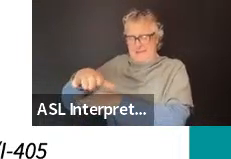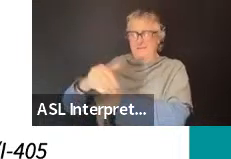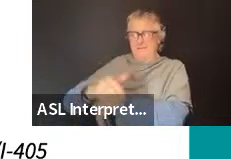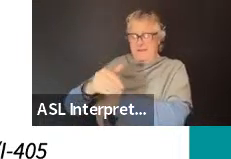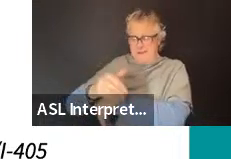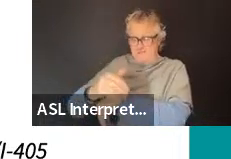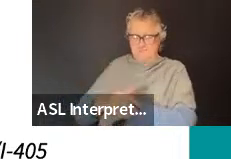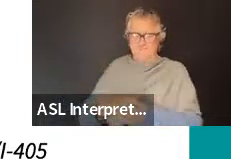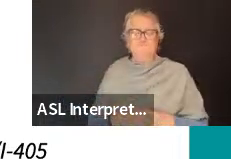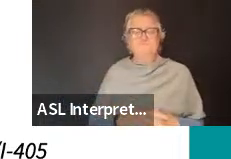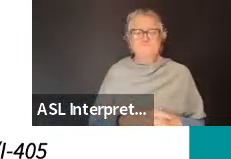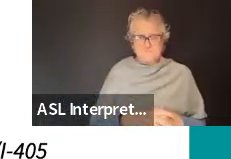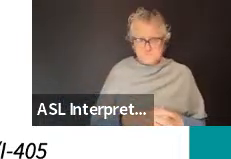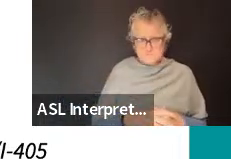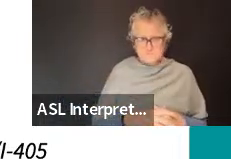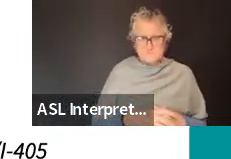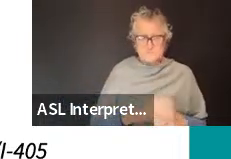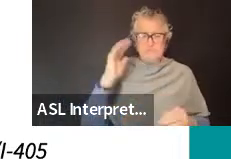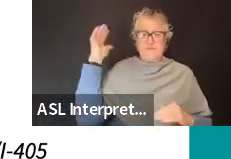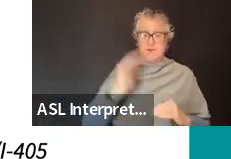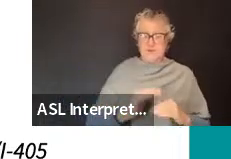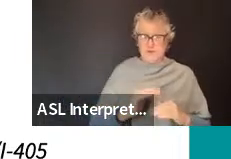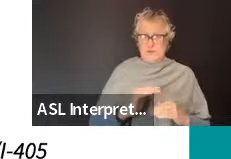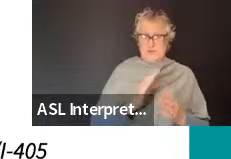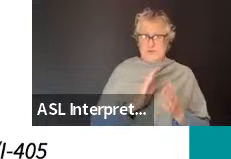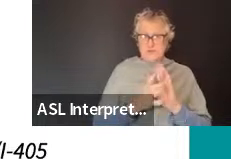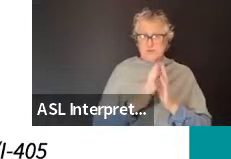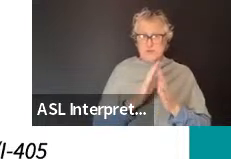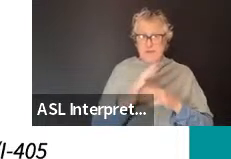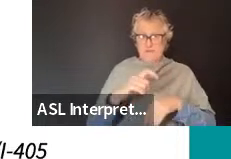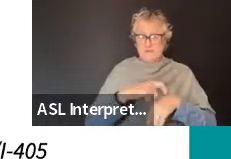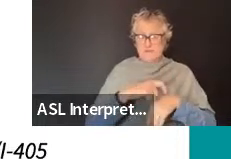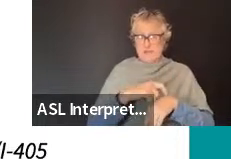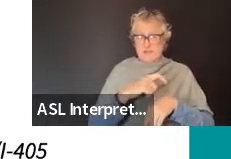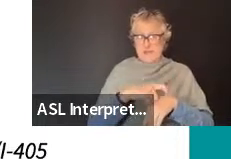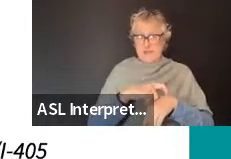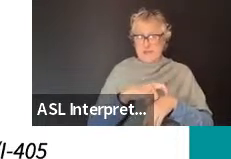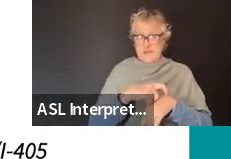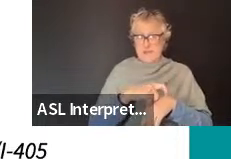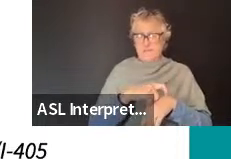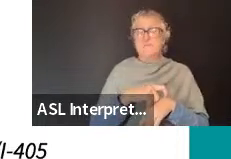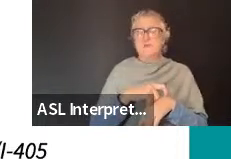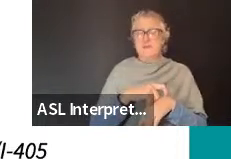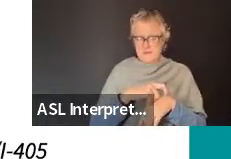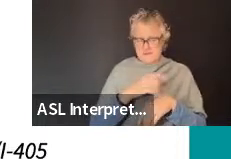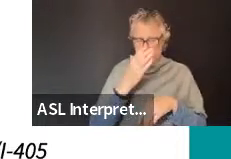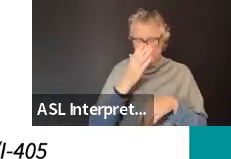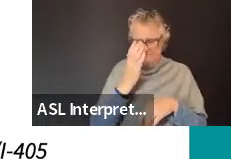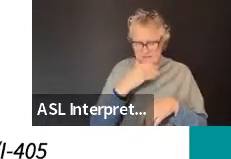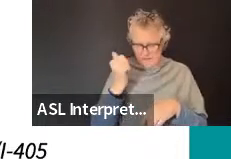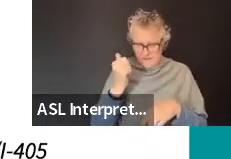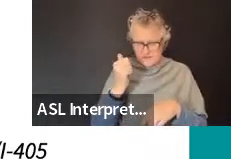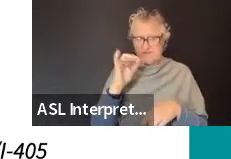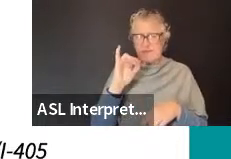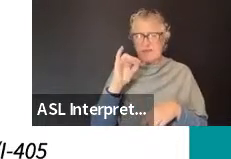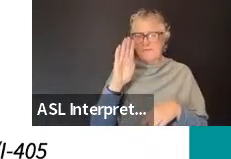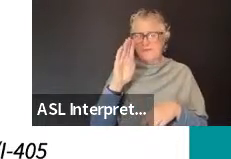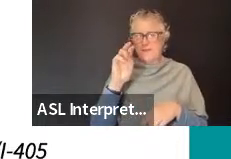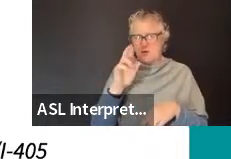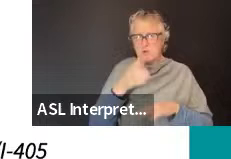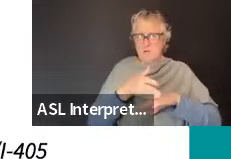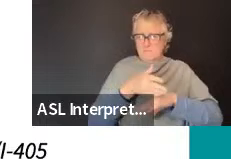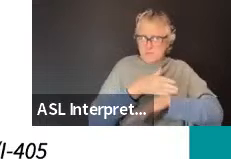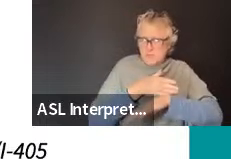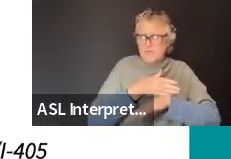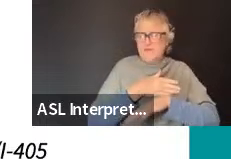pairs. So the decrease in travel time under the modified LPA options is attributable to the IBR program improvements and components, including the